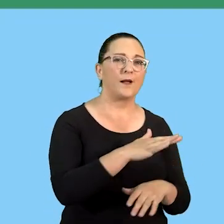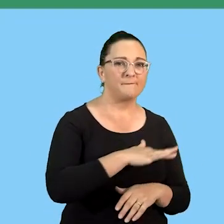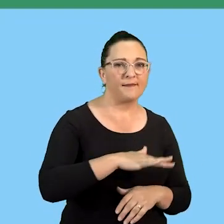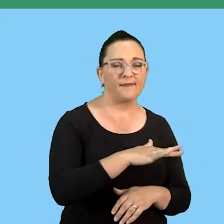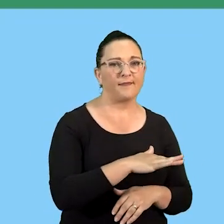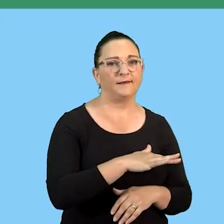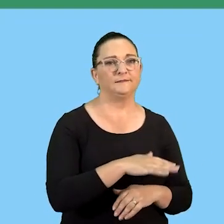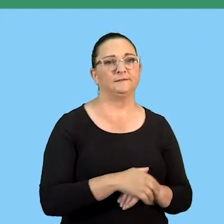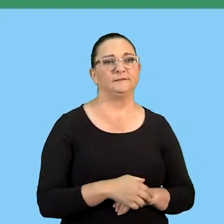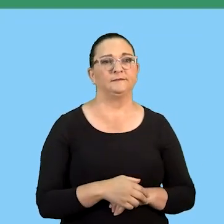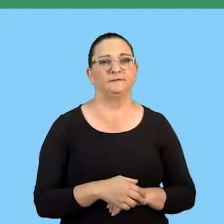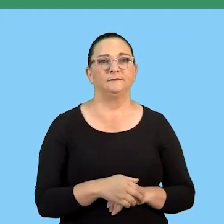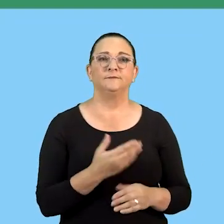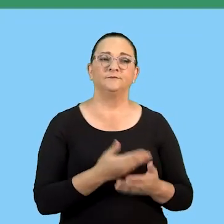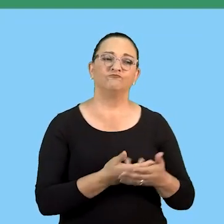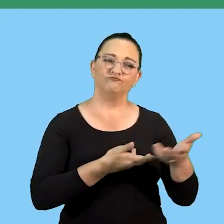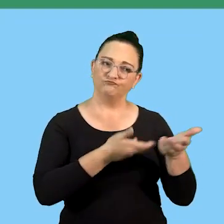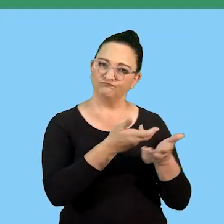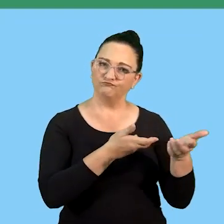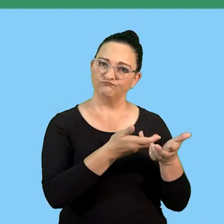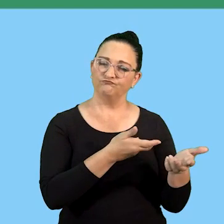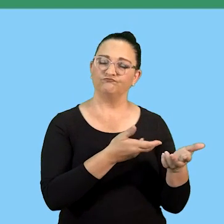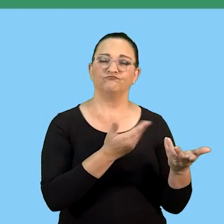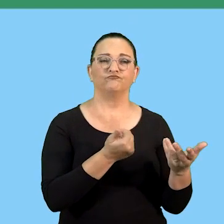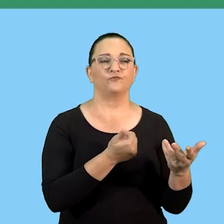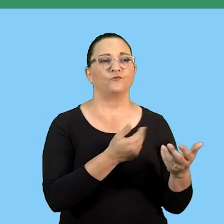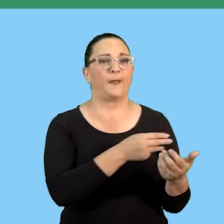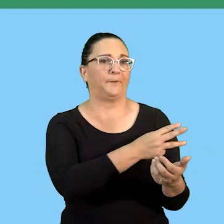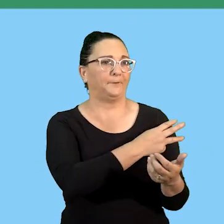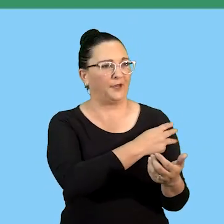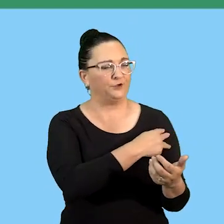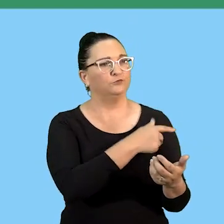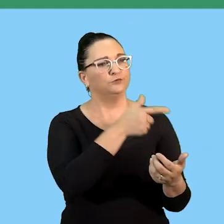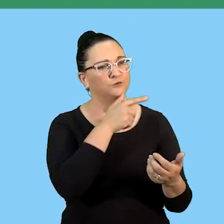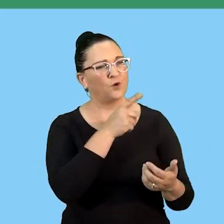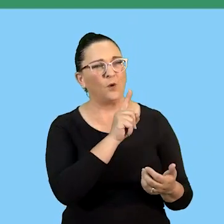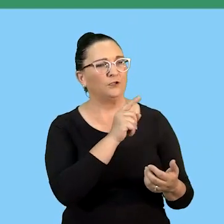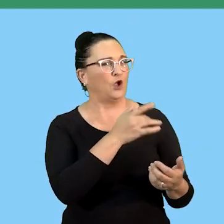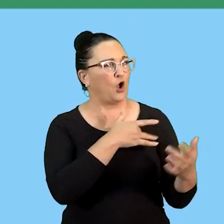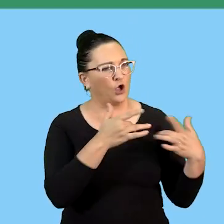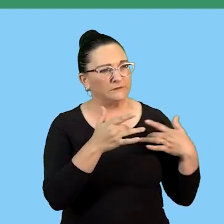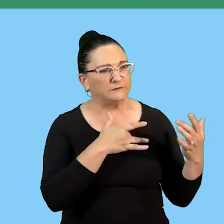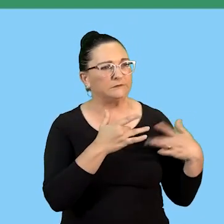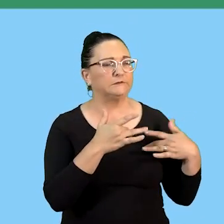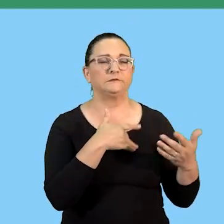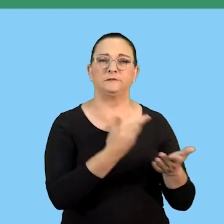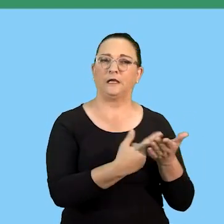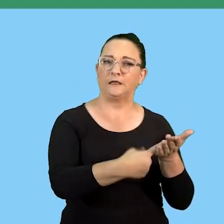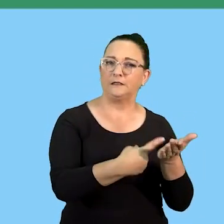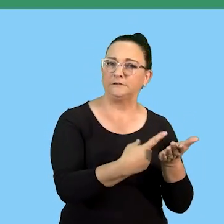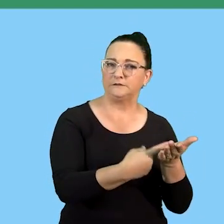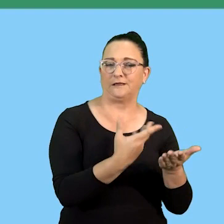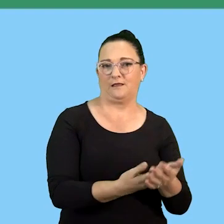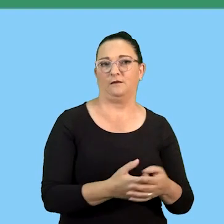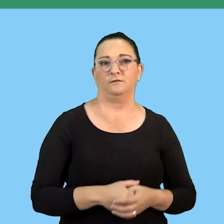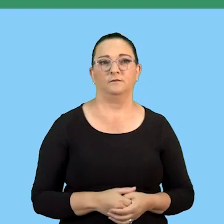to consult and negotiate with the management about matters that are concerning the employees.